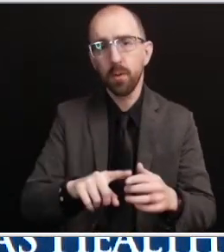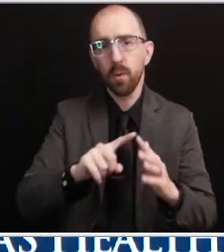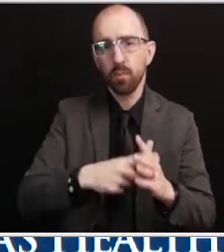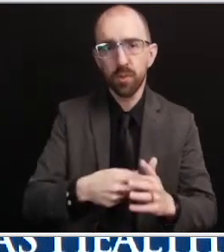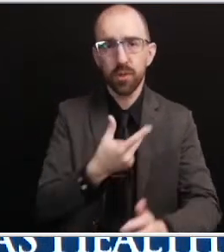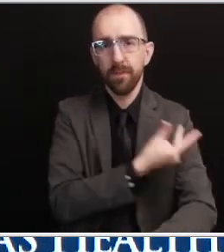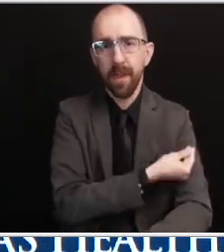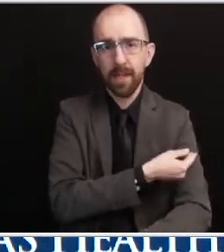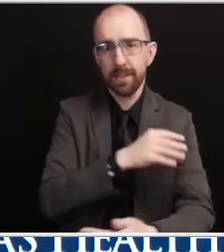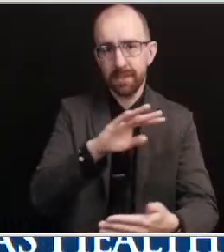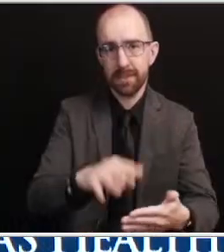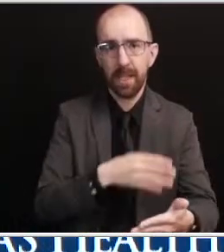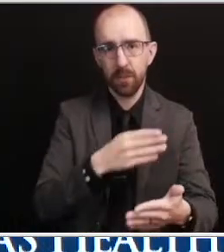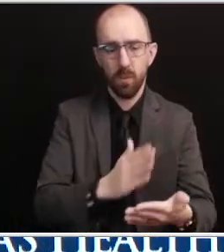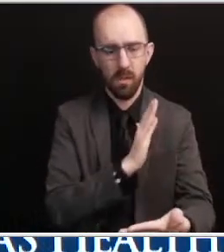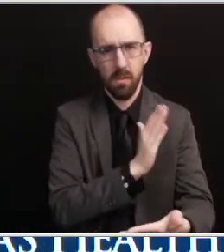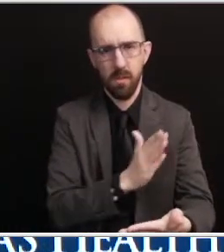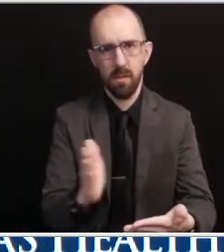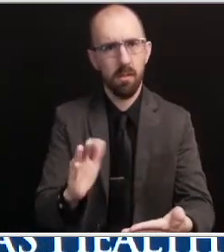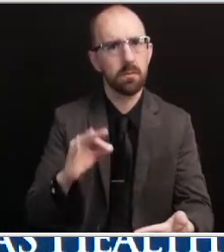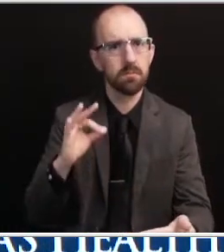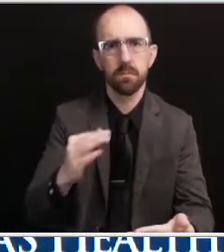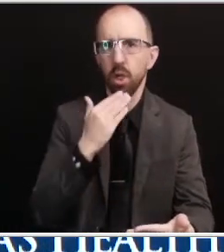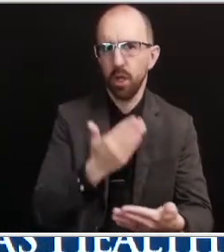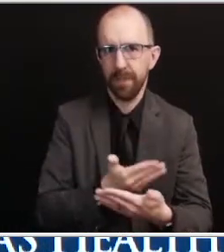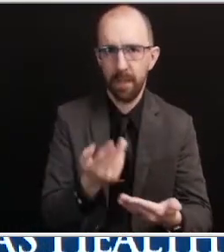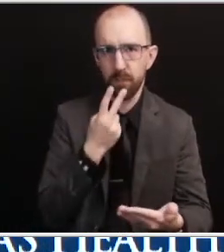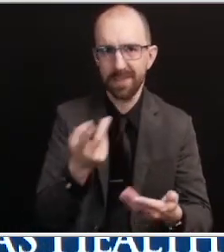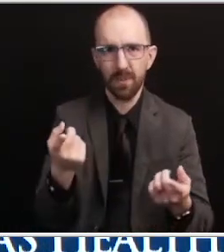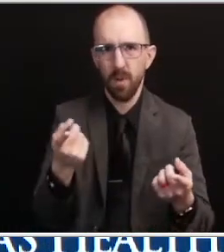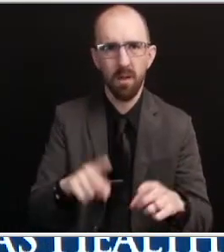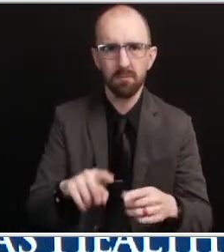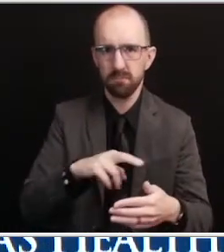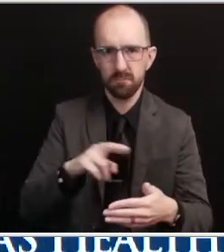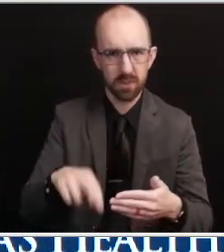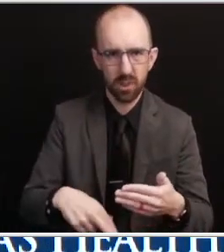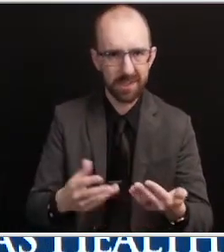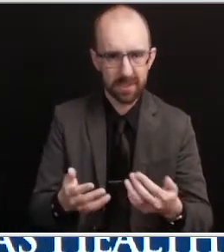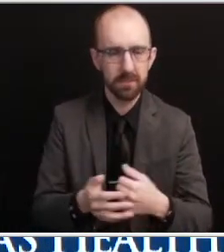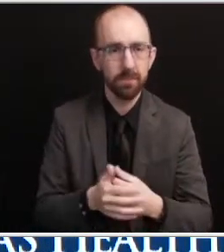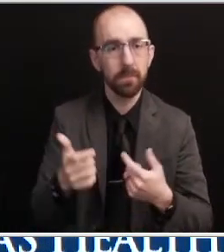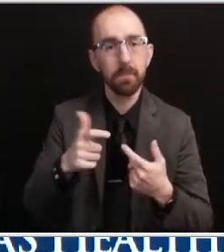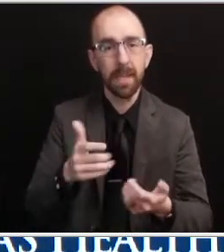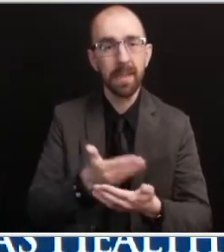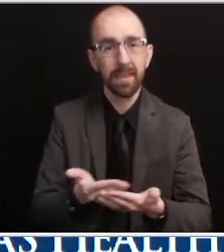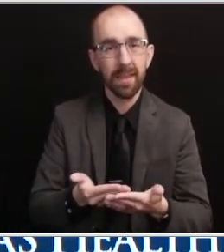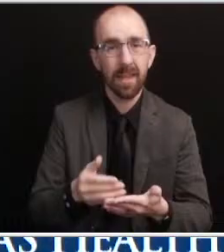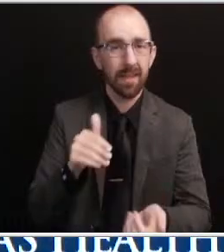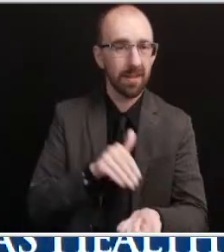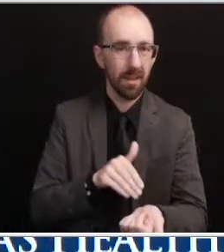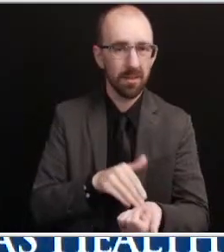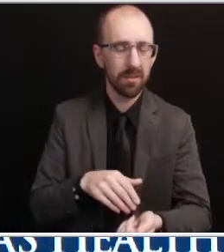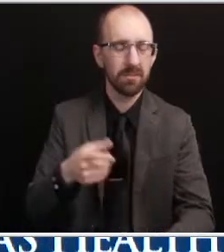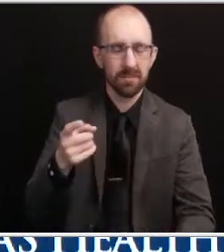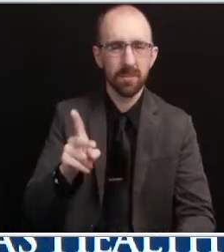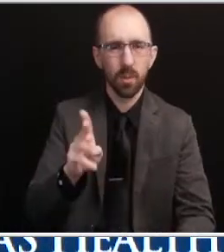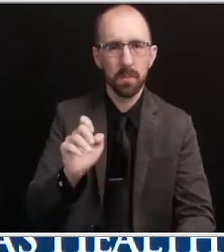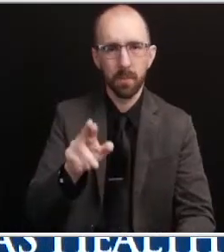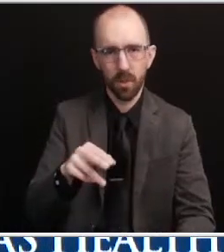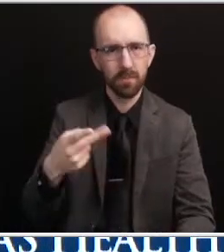is a good thing, and we'll see ultimately what comes up. The biggest thing is, Sean, and and I know, it's really just